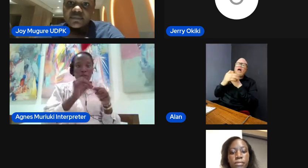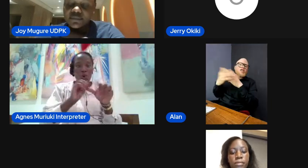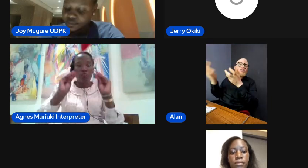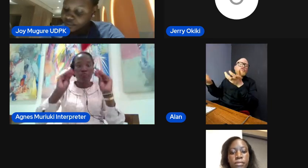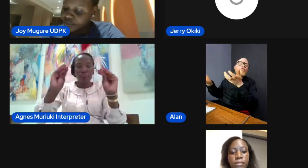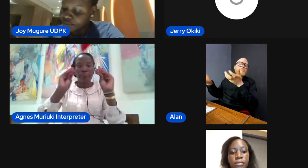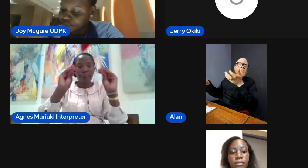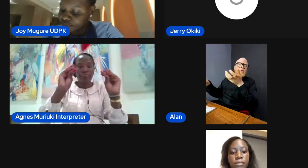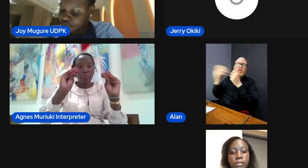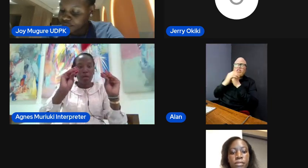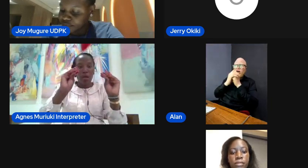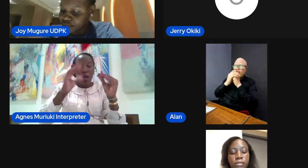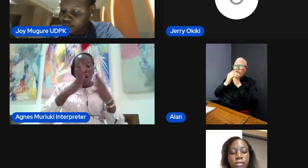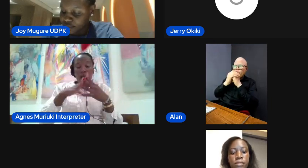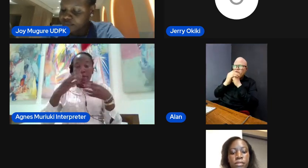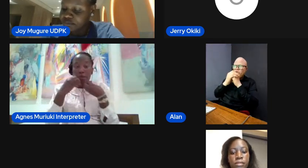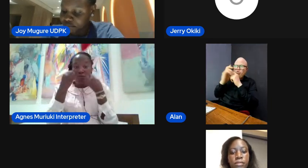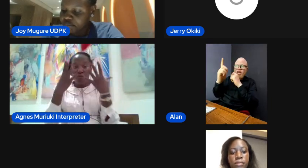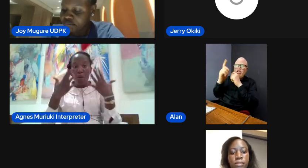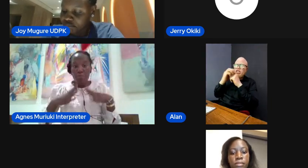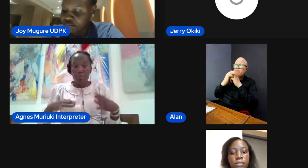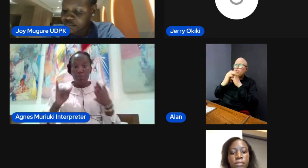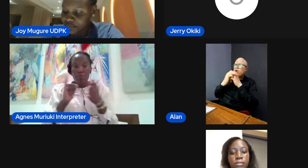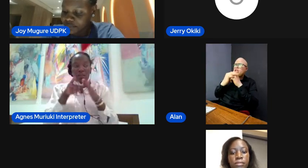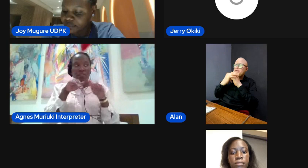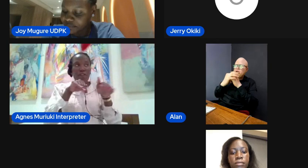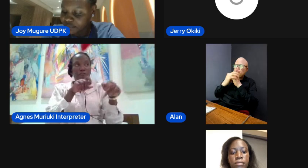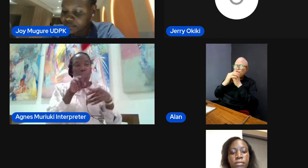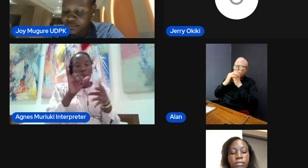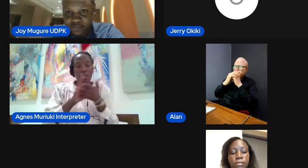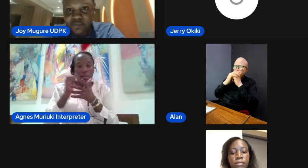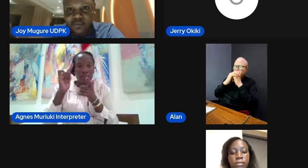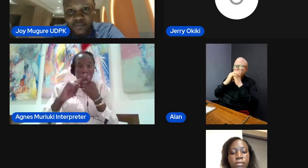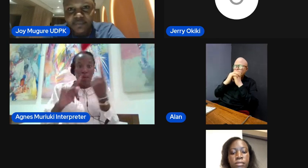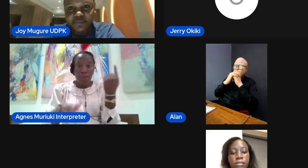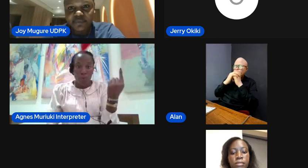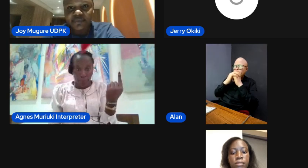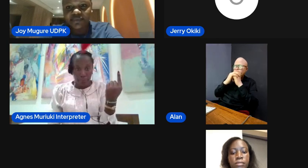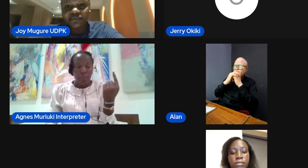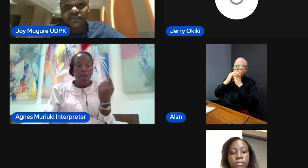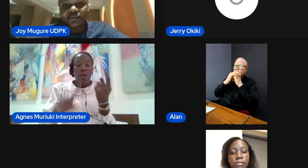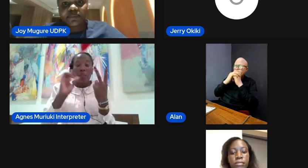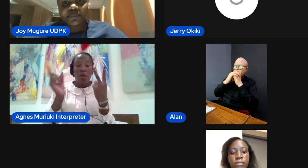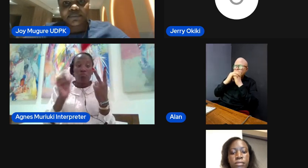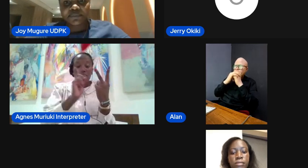and inform the people that are following you. So that is number one. Number two, you